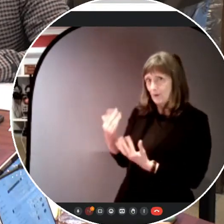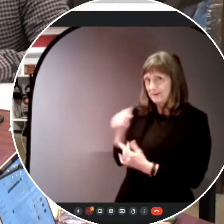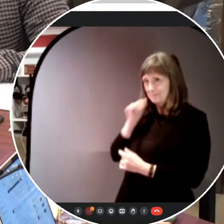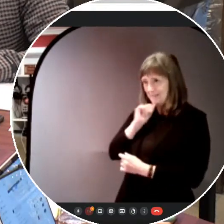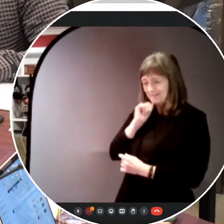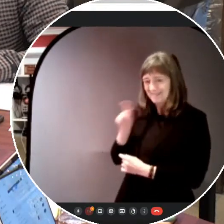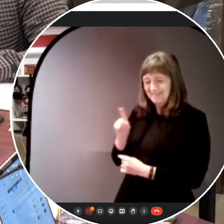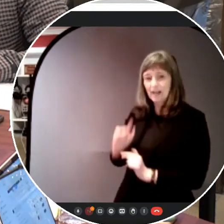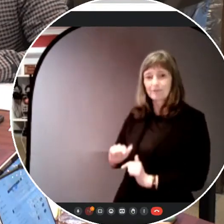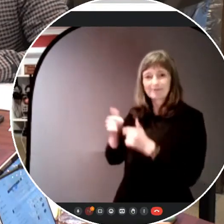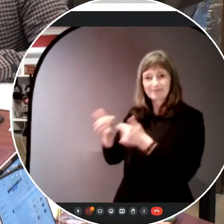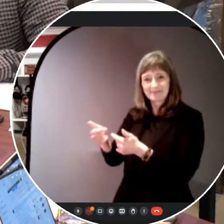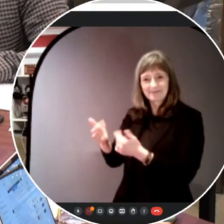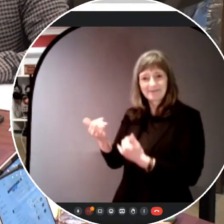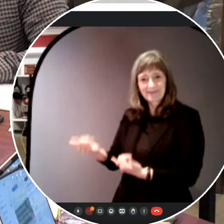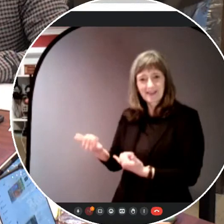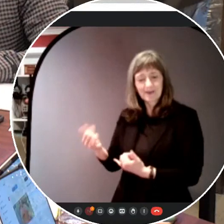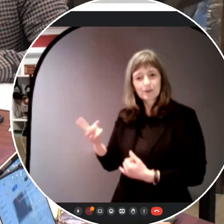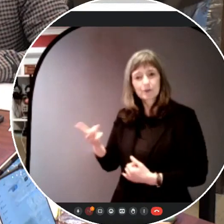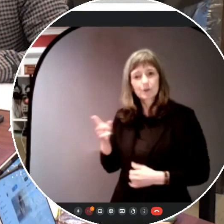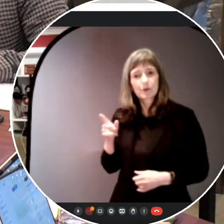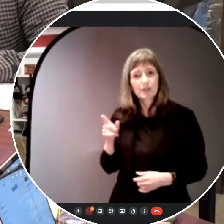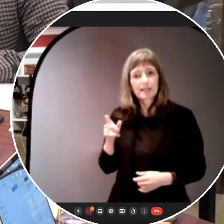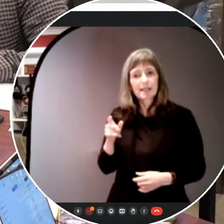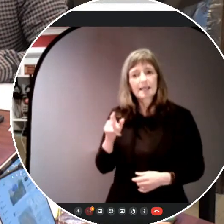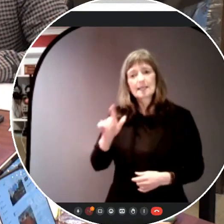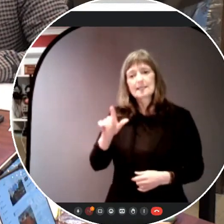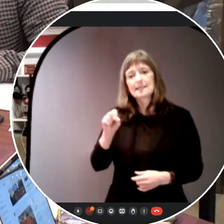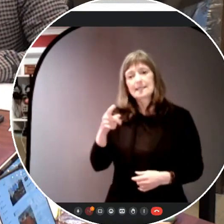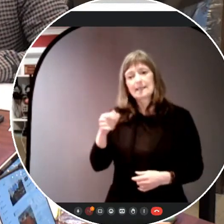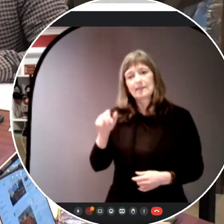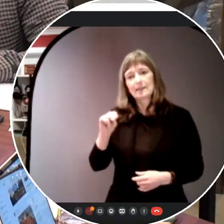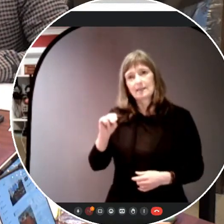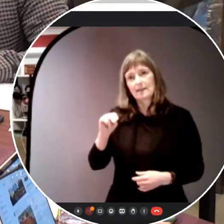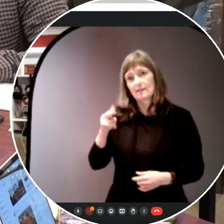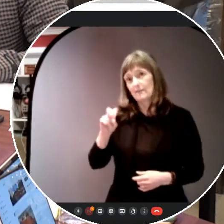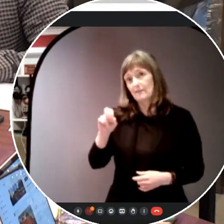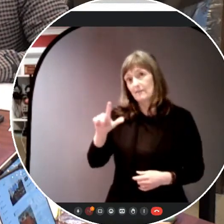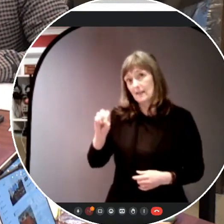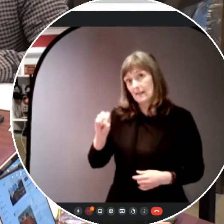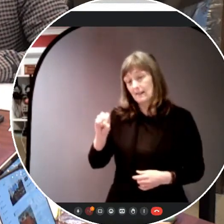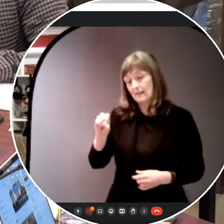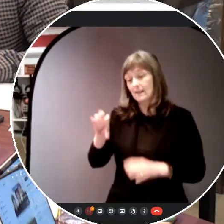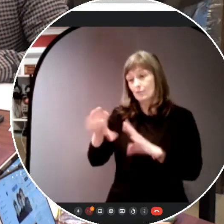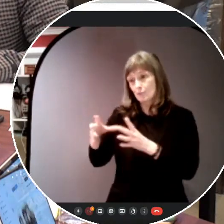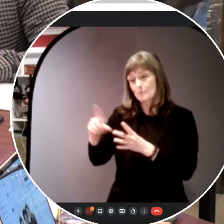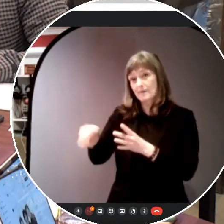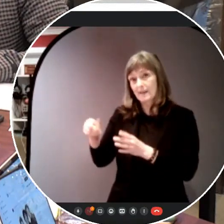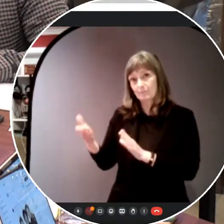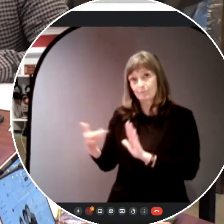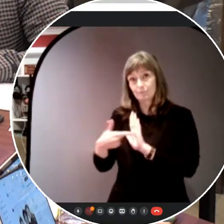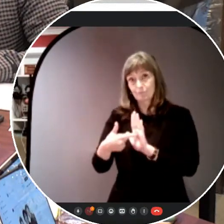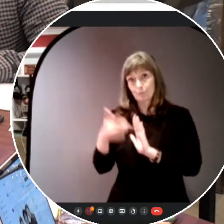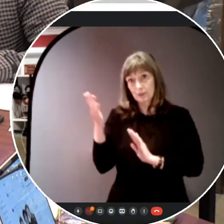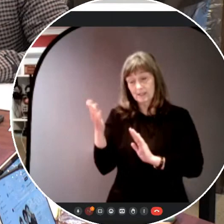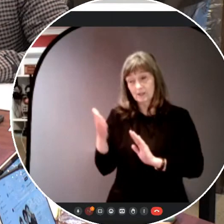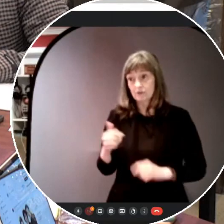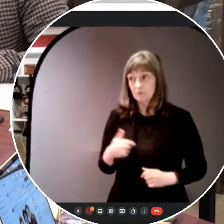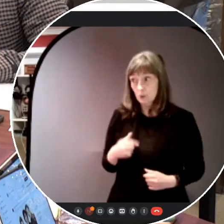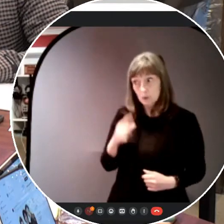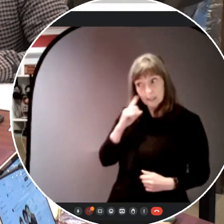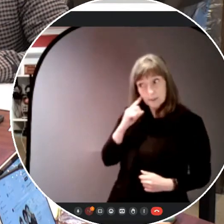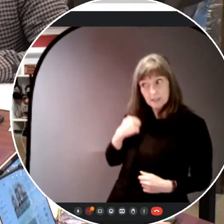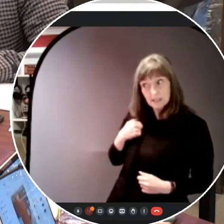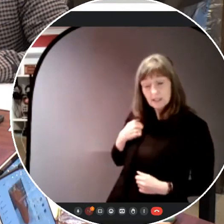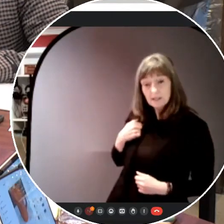this over now to the Stephenville group to give their presentation. So if they can hear me, and if you want to come